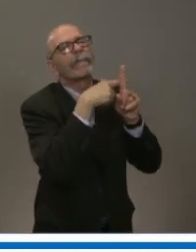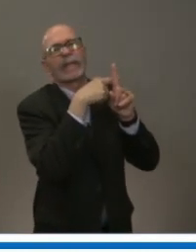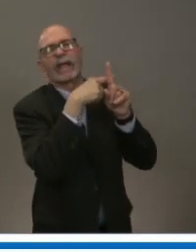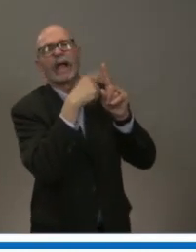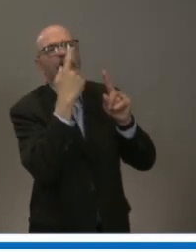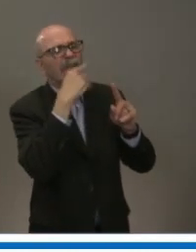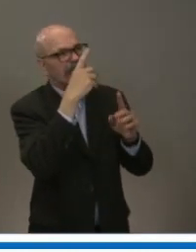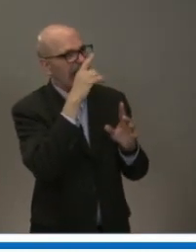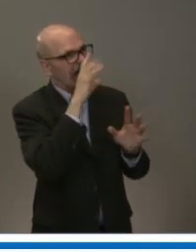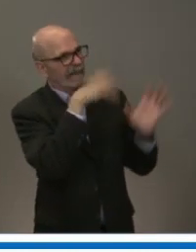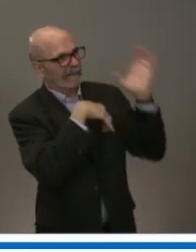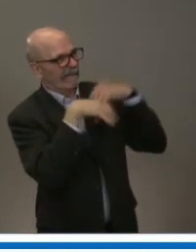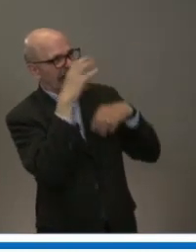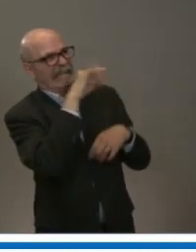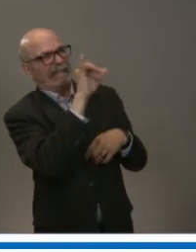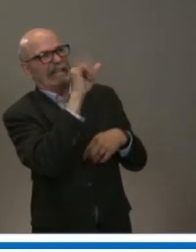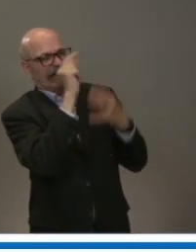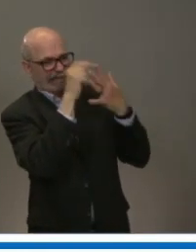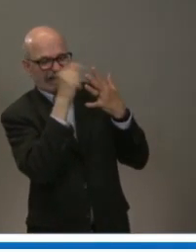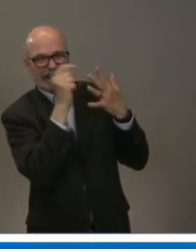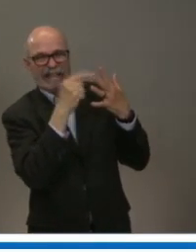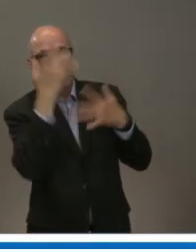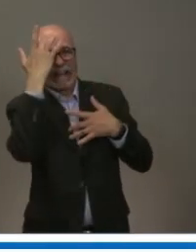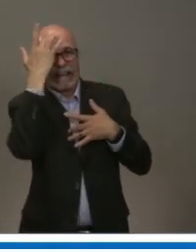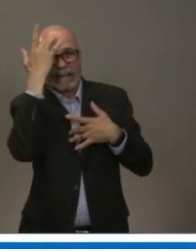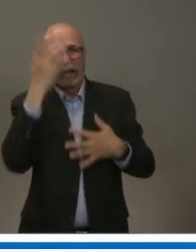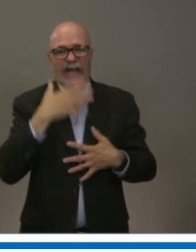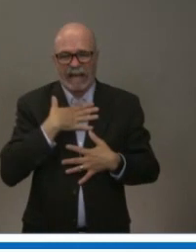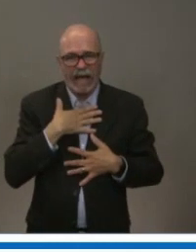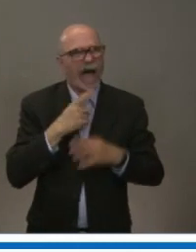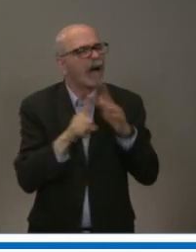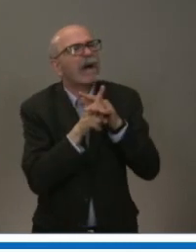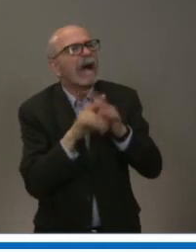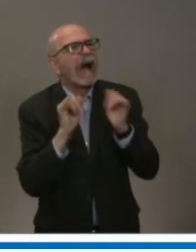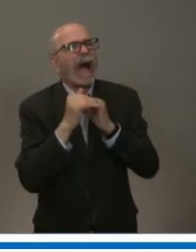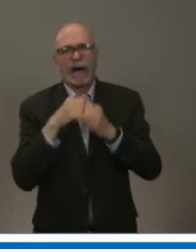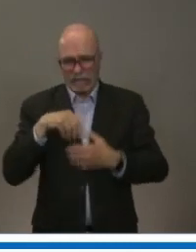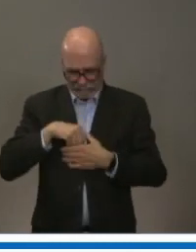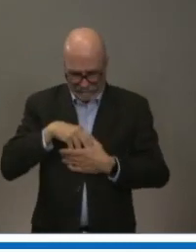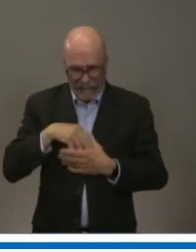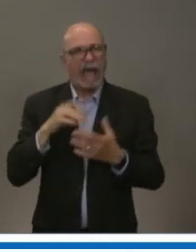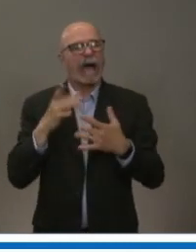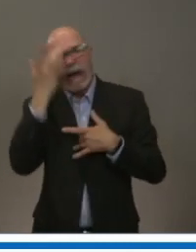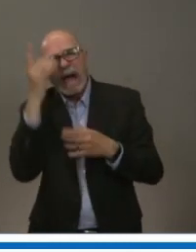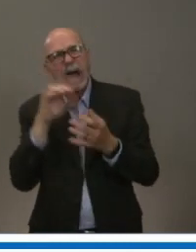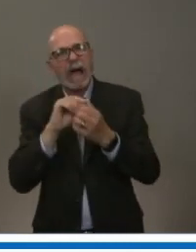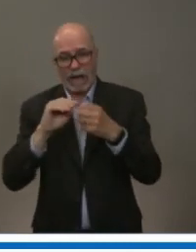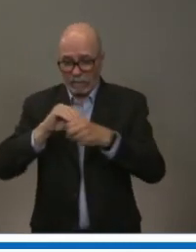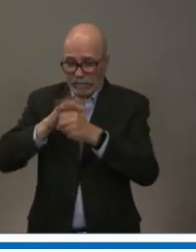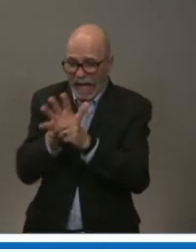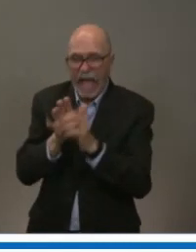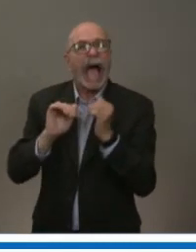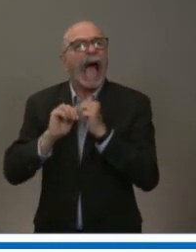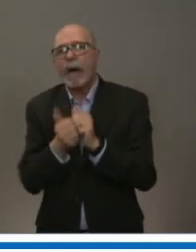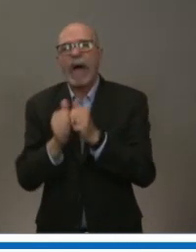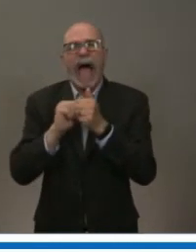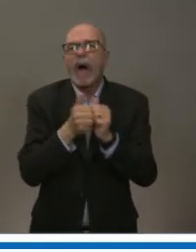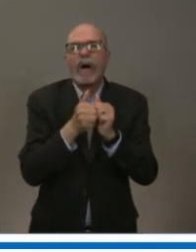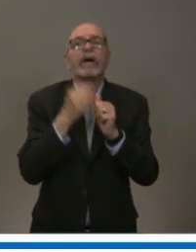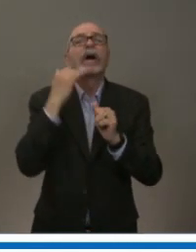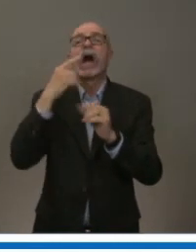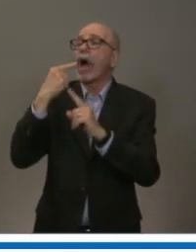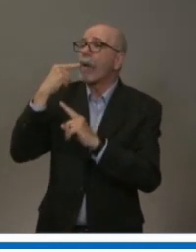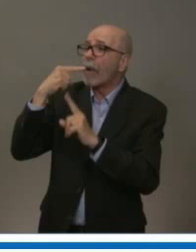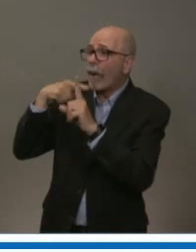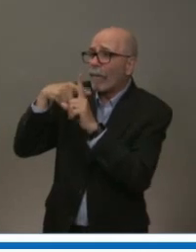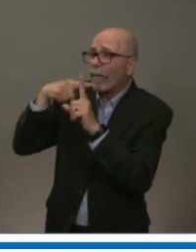Initially, when we did our screening, we had travel along with a history of a fever or cough. Now,